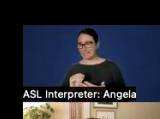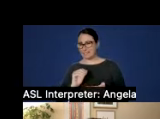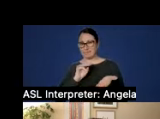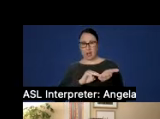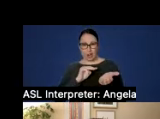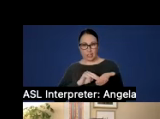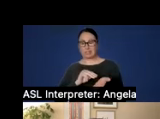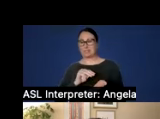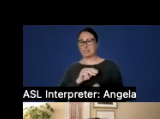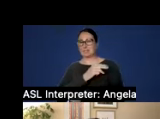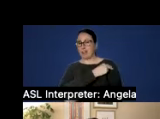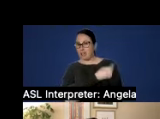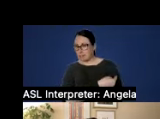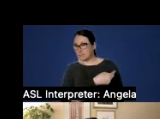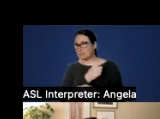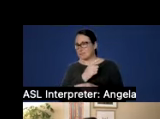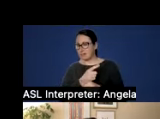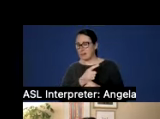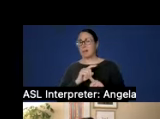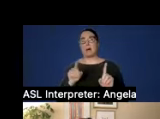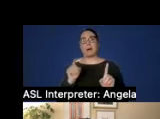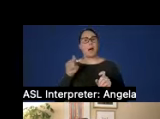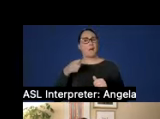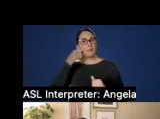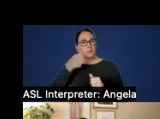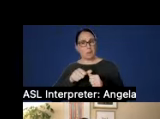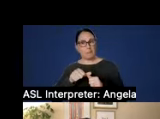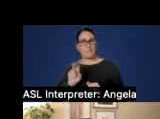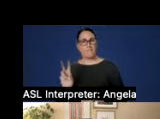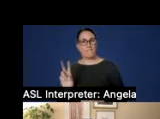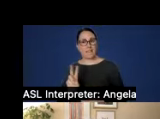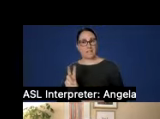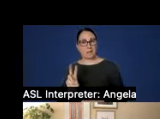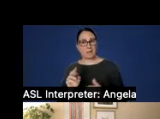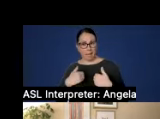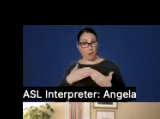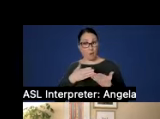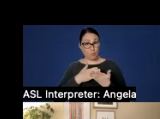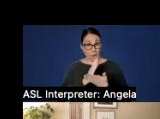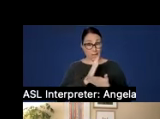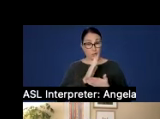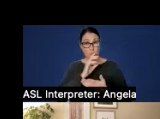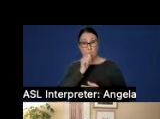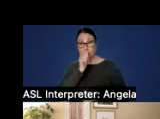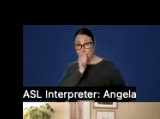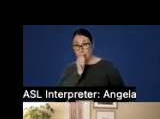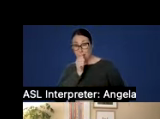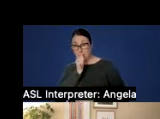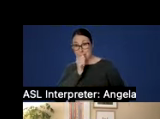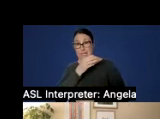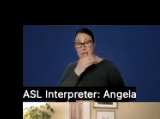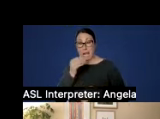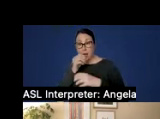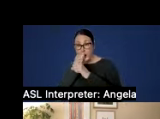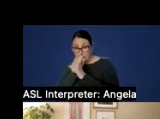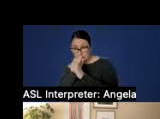So what we need to remember is that victims do have a right to privacy and confidentiality, and medical facilities